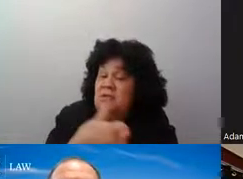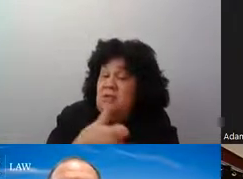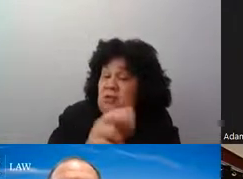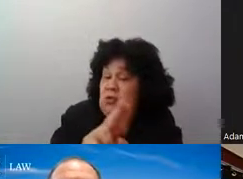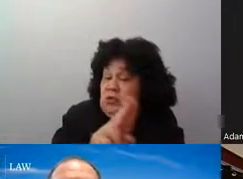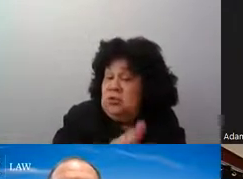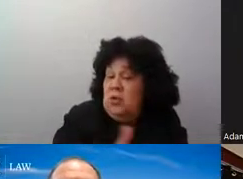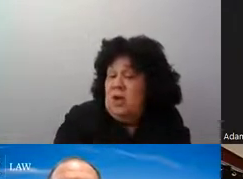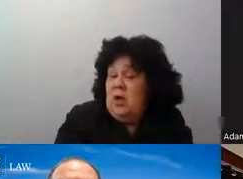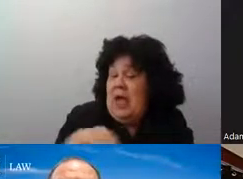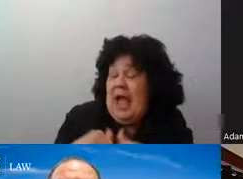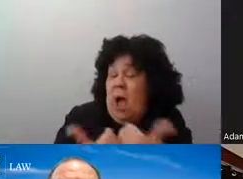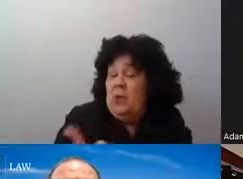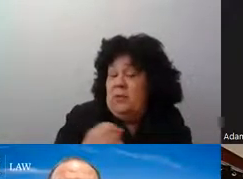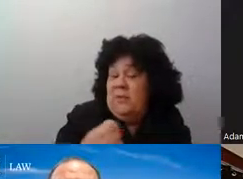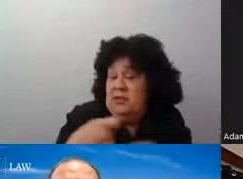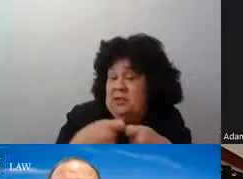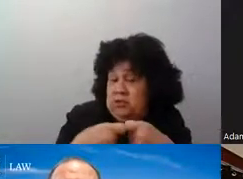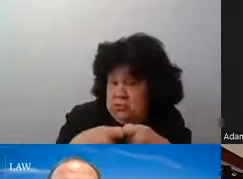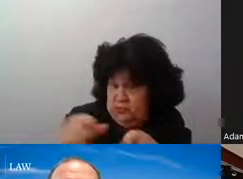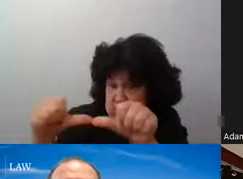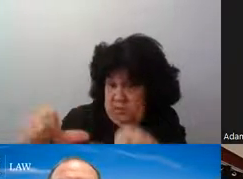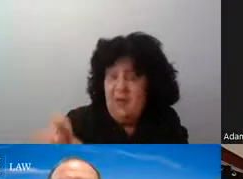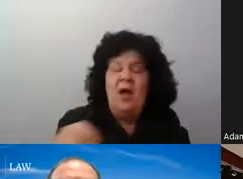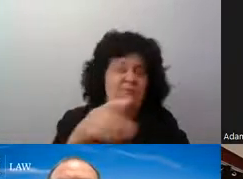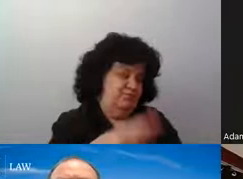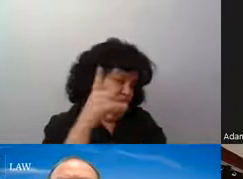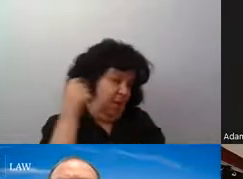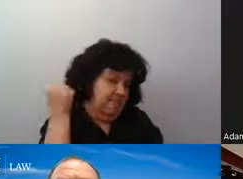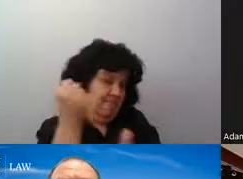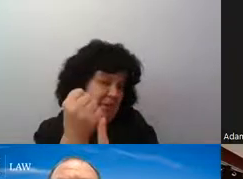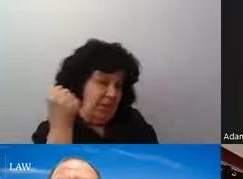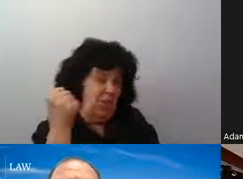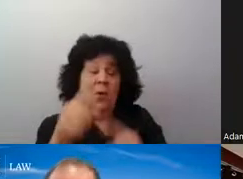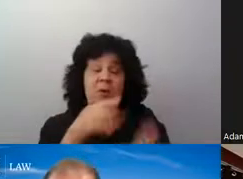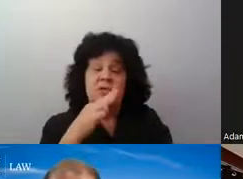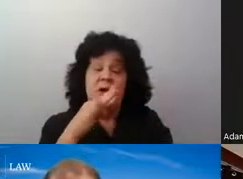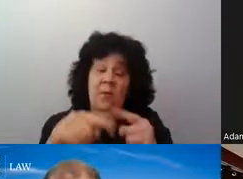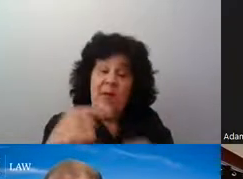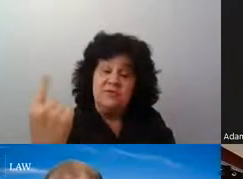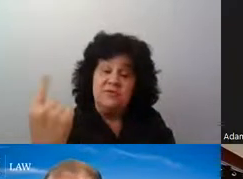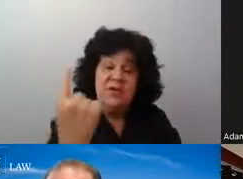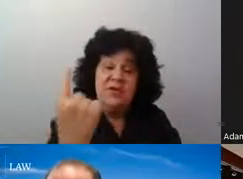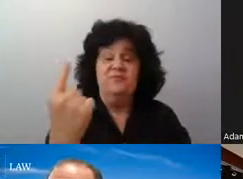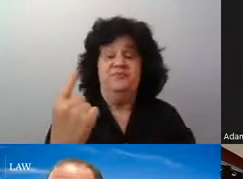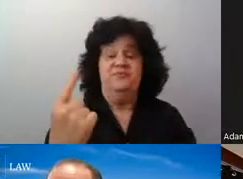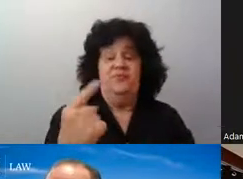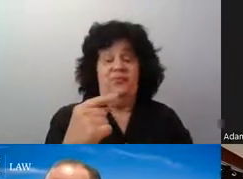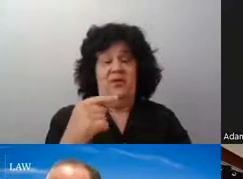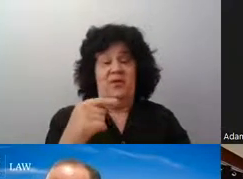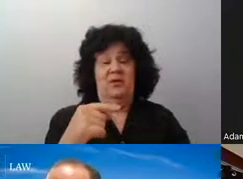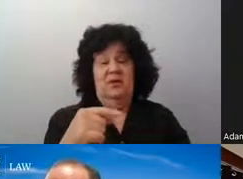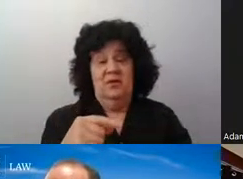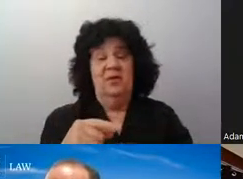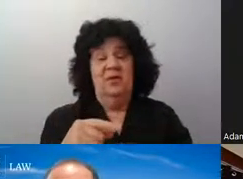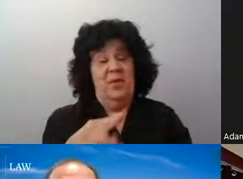sustainable generation methods? Yeah, you nailed it. Whenever we do talk about something, and we don't yet talk about charging stations, that's coming